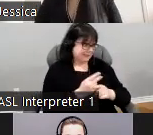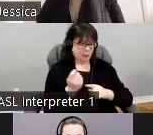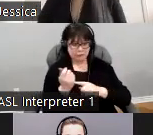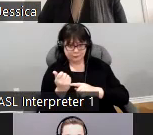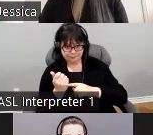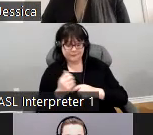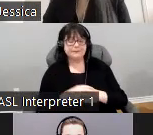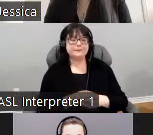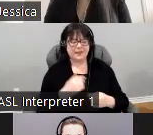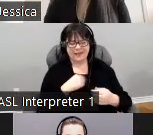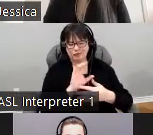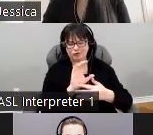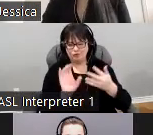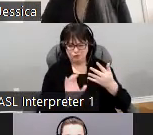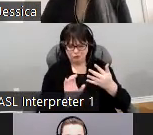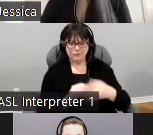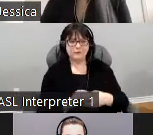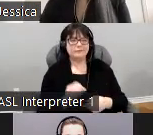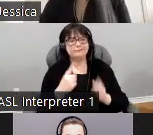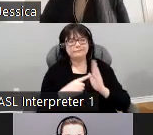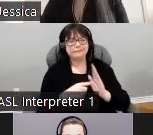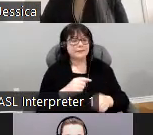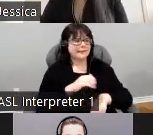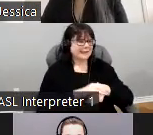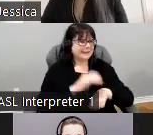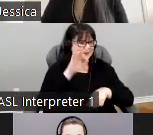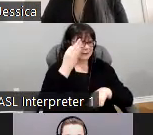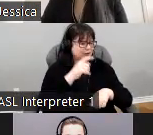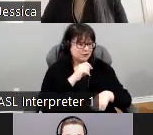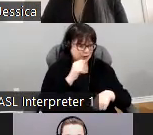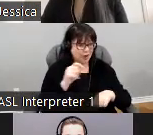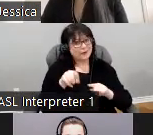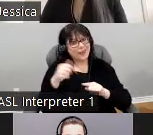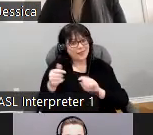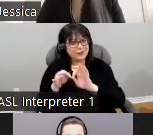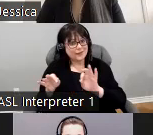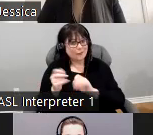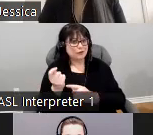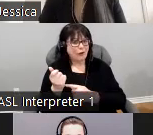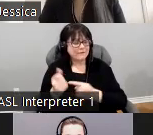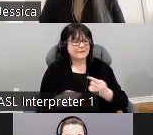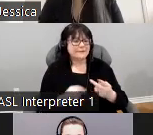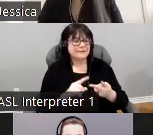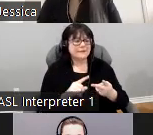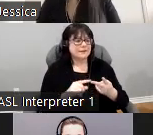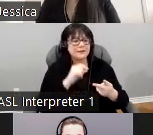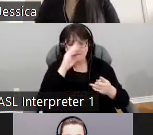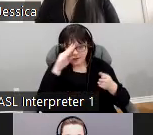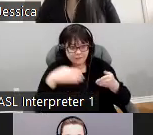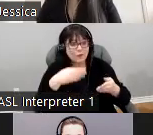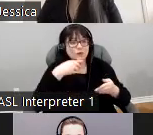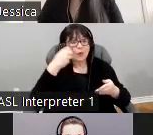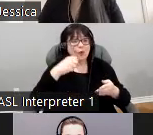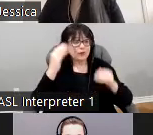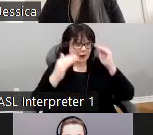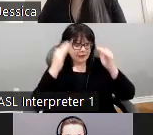example, documents that were not in English or French, or documents that did not have a focus on older adults. So we needed